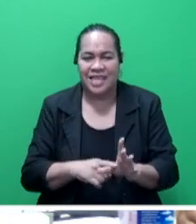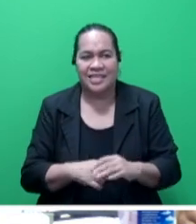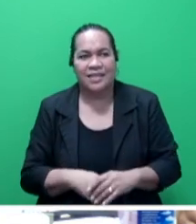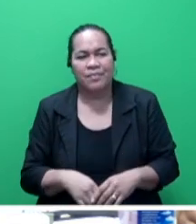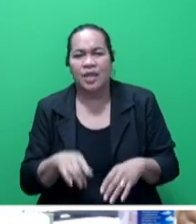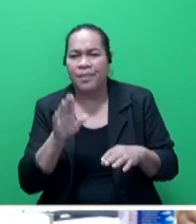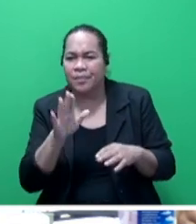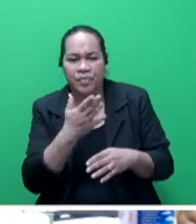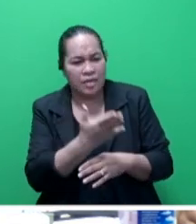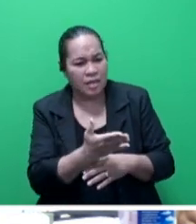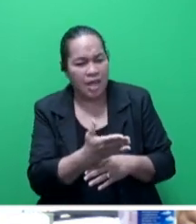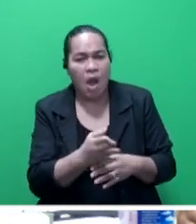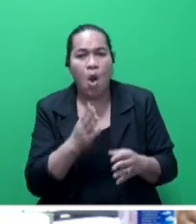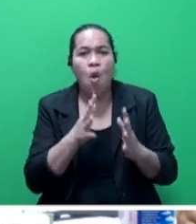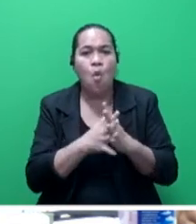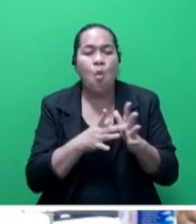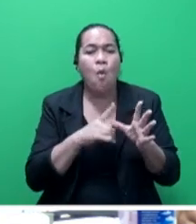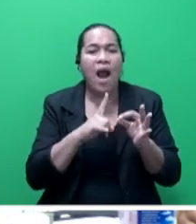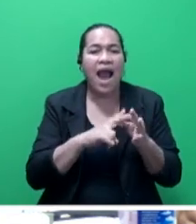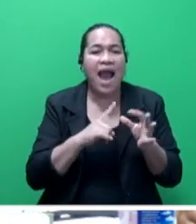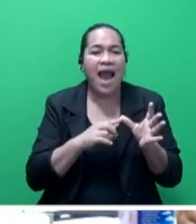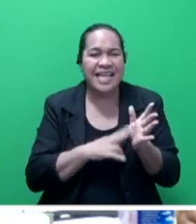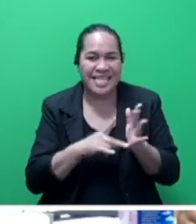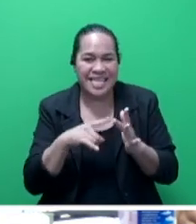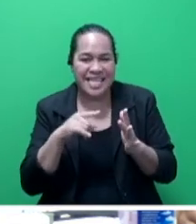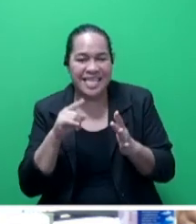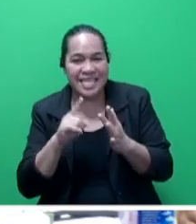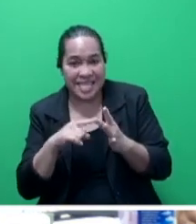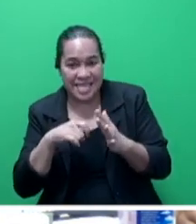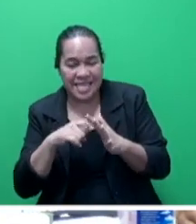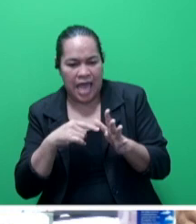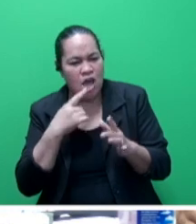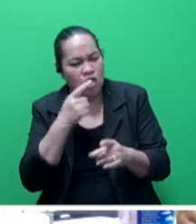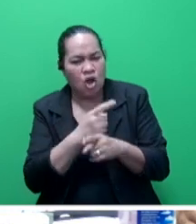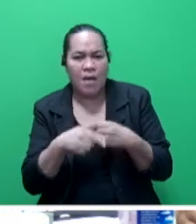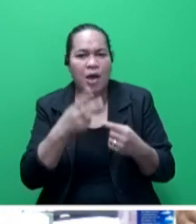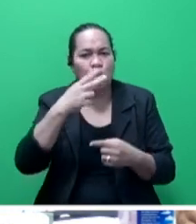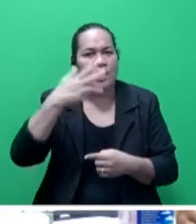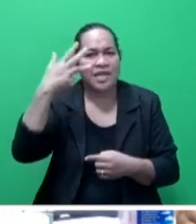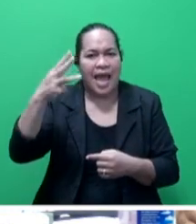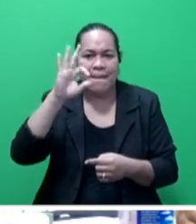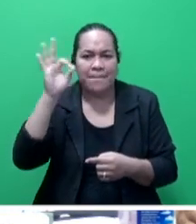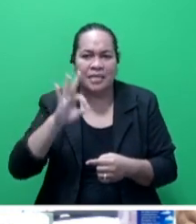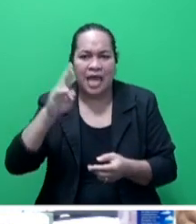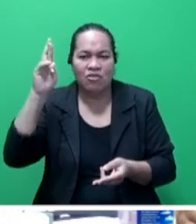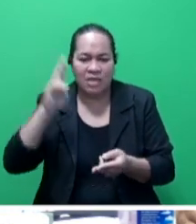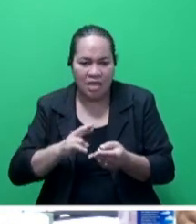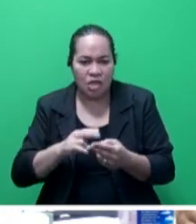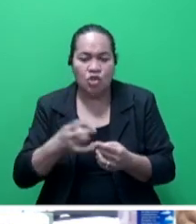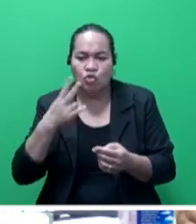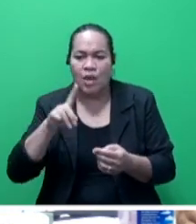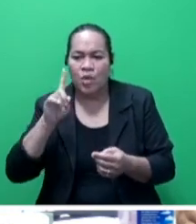The Honorable Wanganiga probably talked about the 29% reduction to 21%